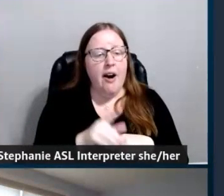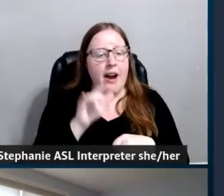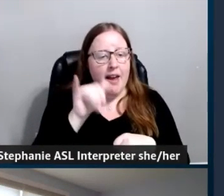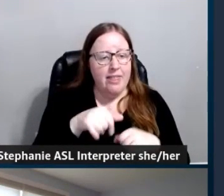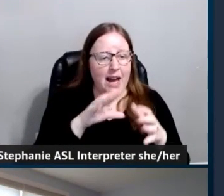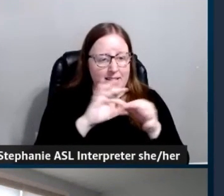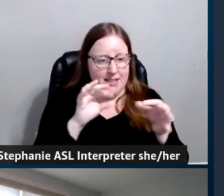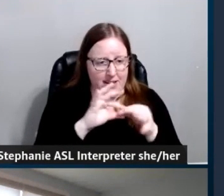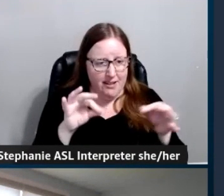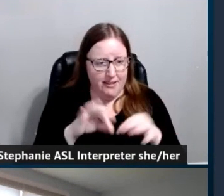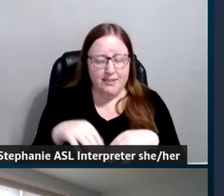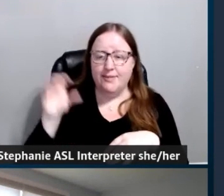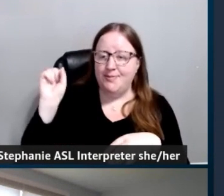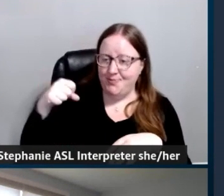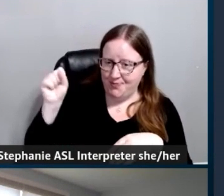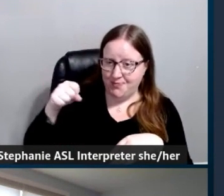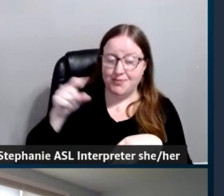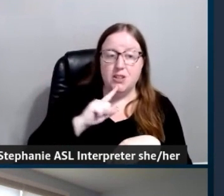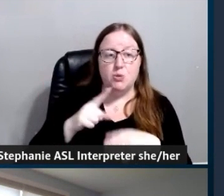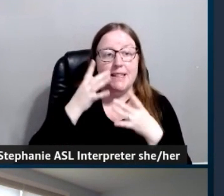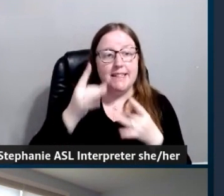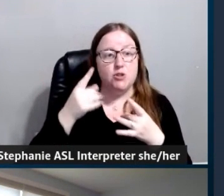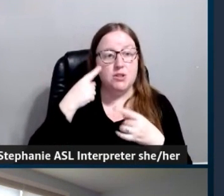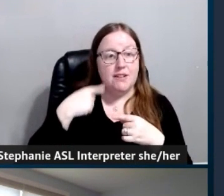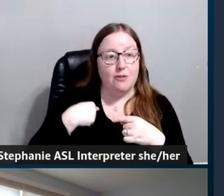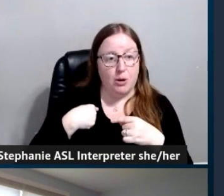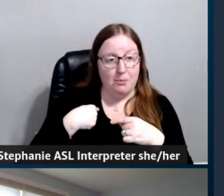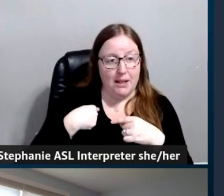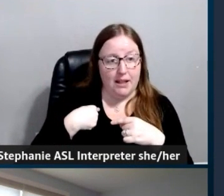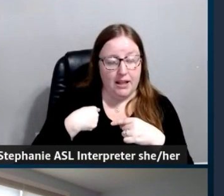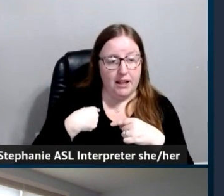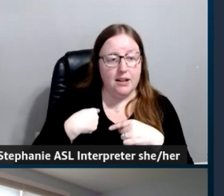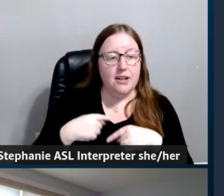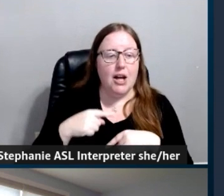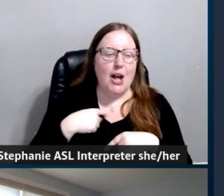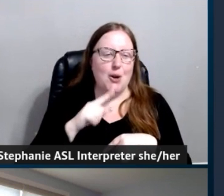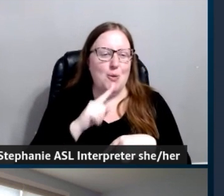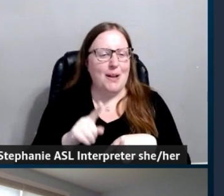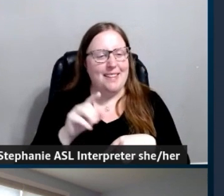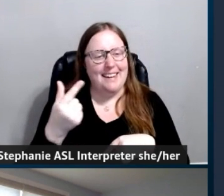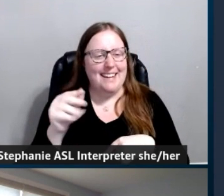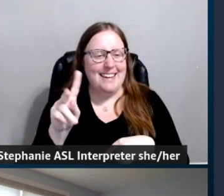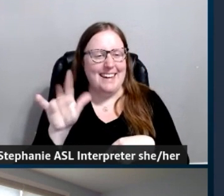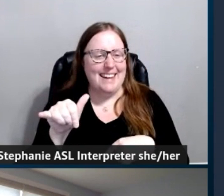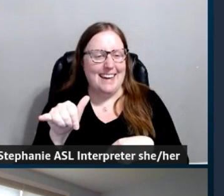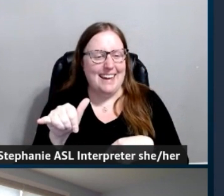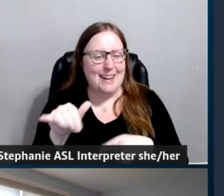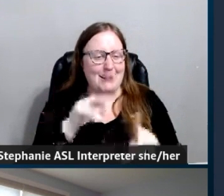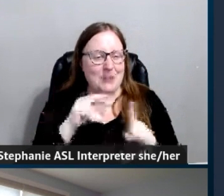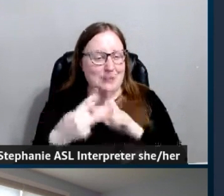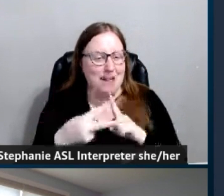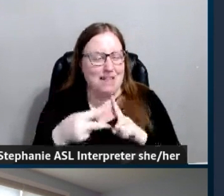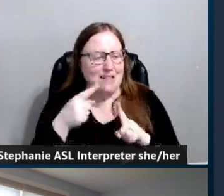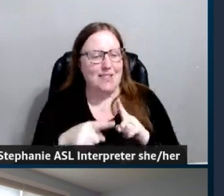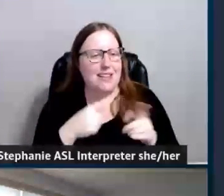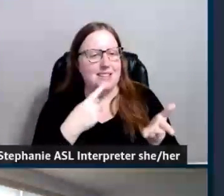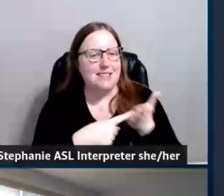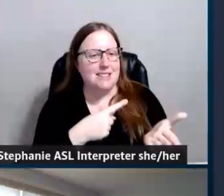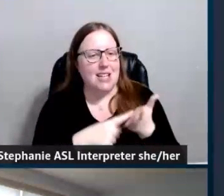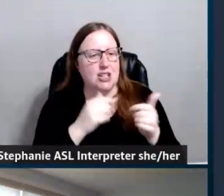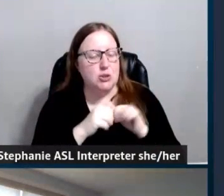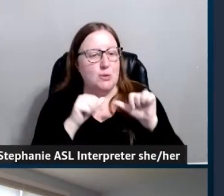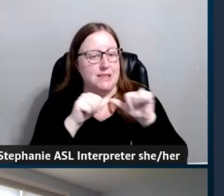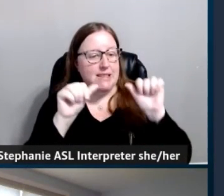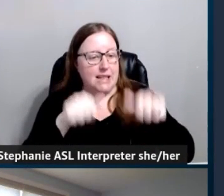I think that it's interesting to me from a really geeky perspective, Kyle, how this conversation on sustainability could